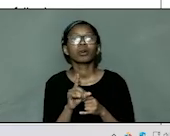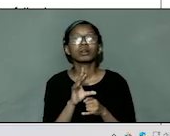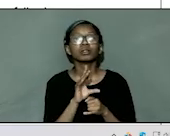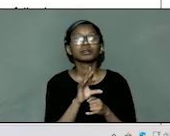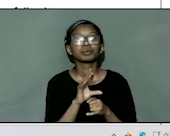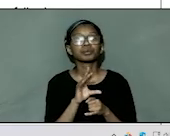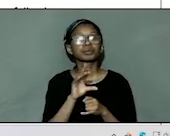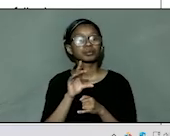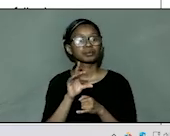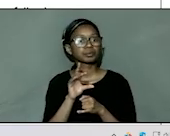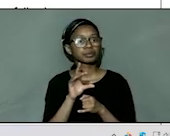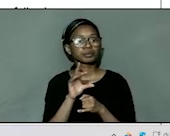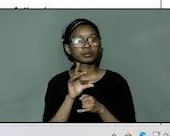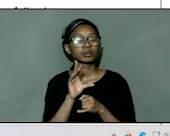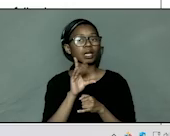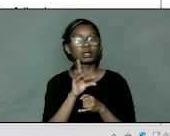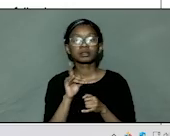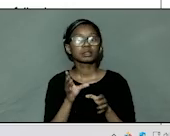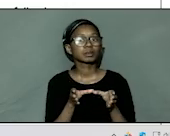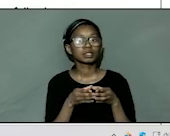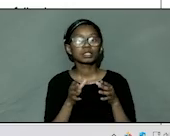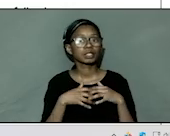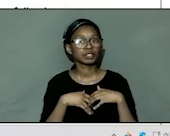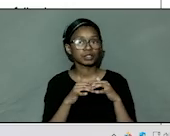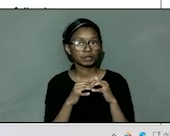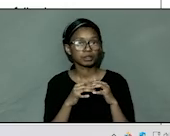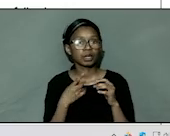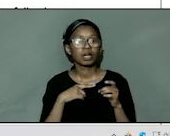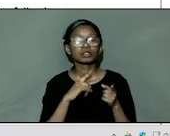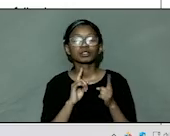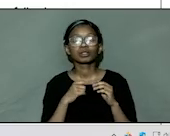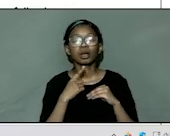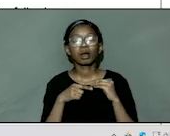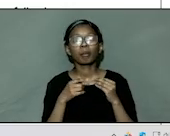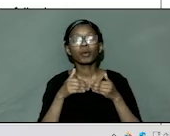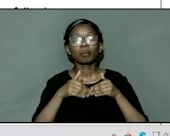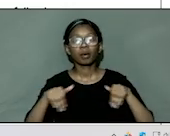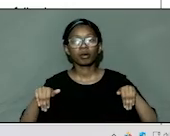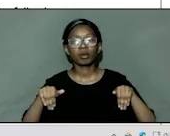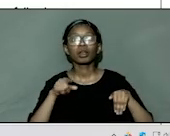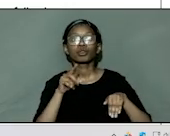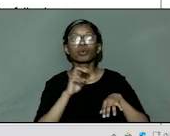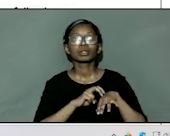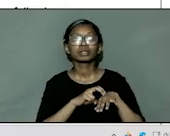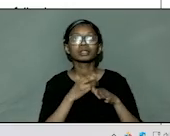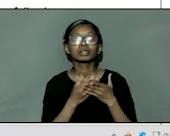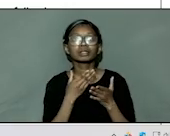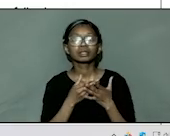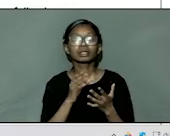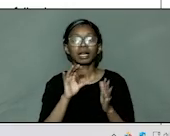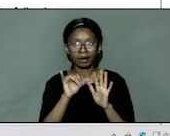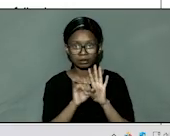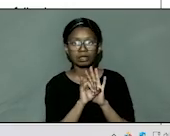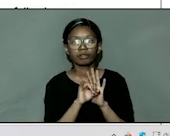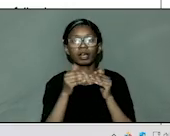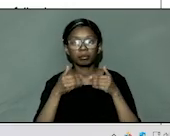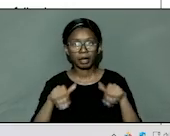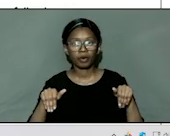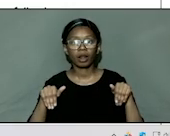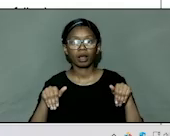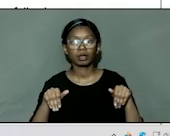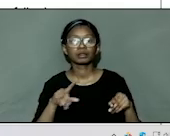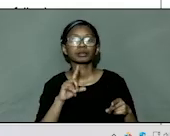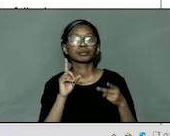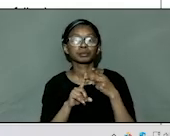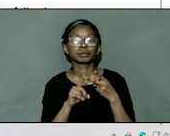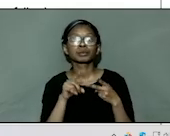see, we talk of a barrier. You must be able to identify the barrier. Number 2,